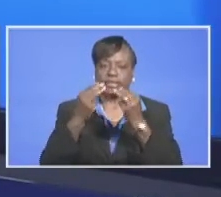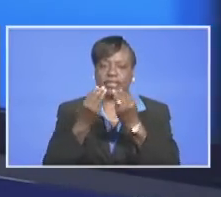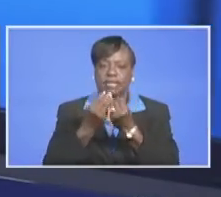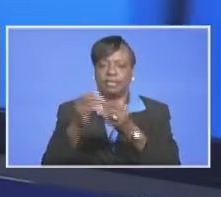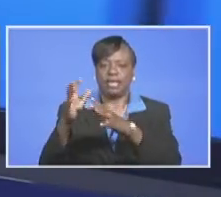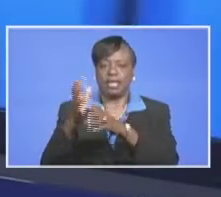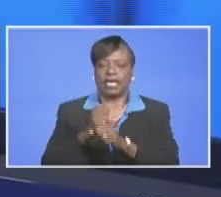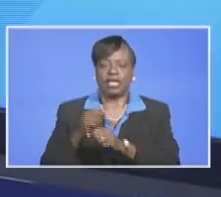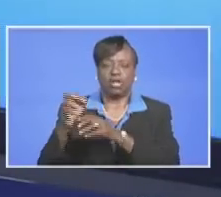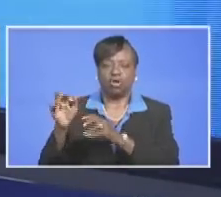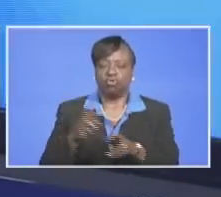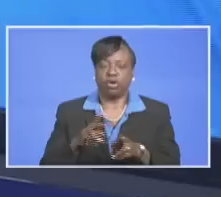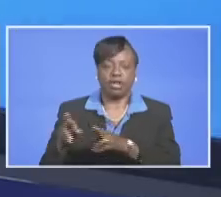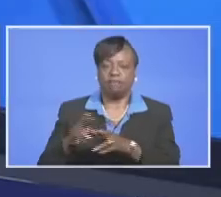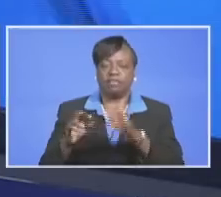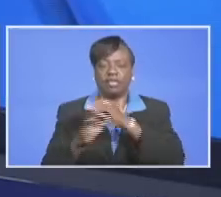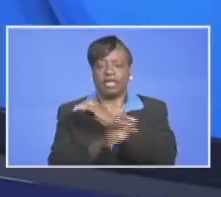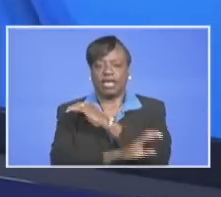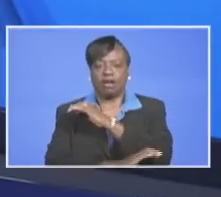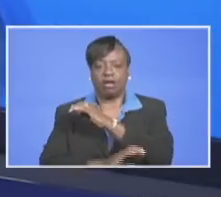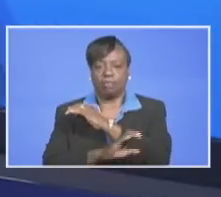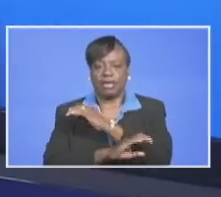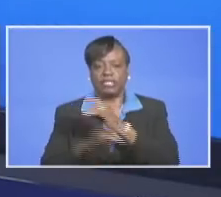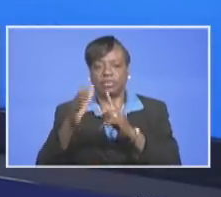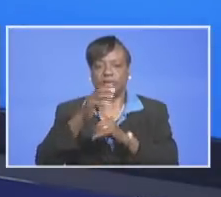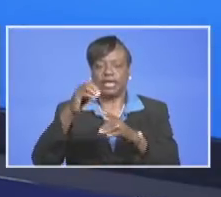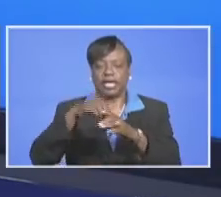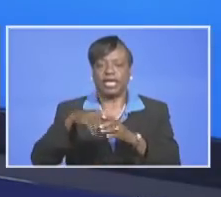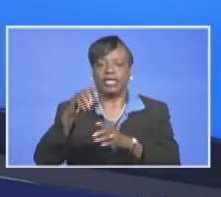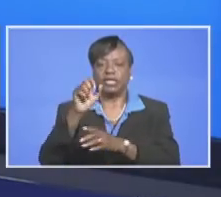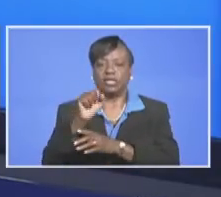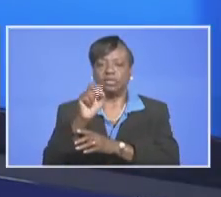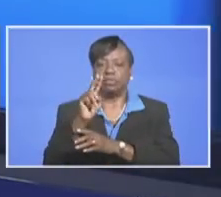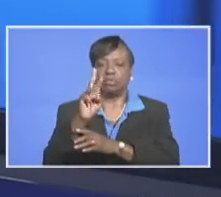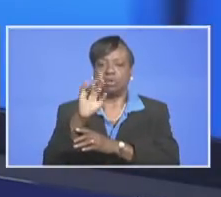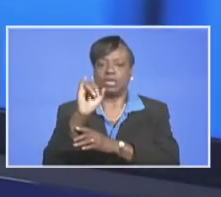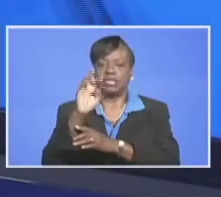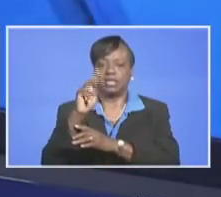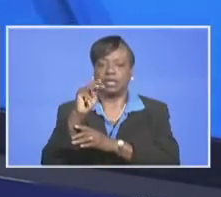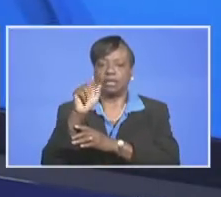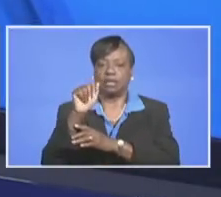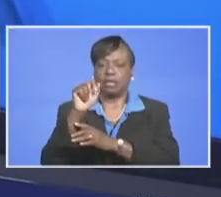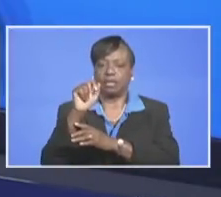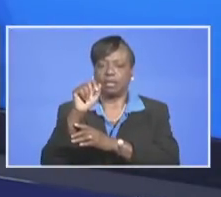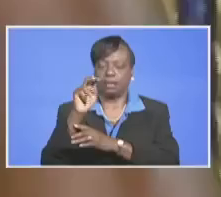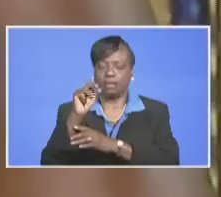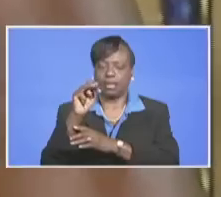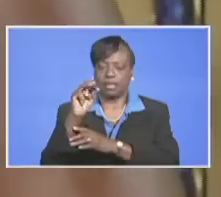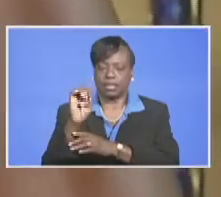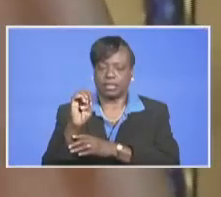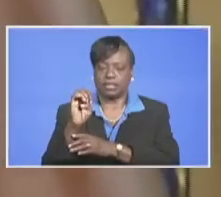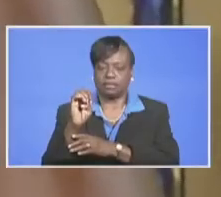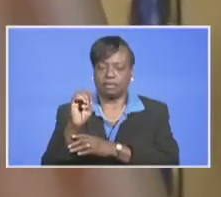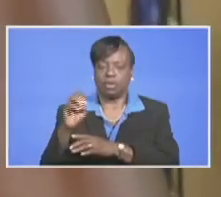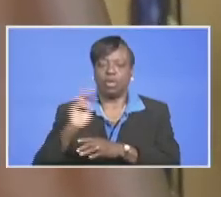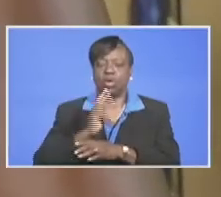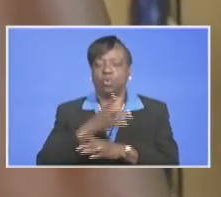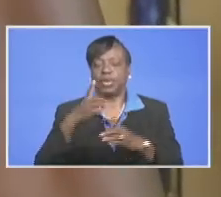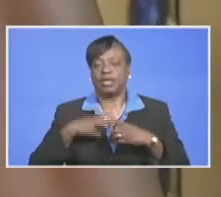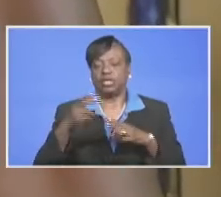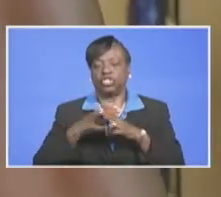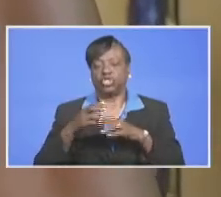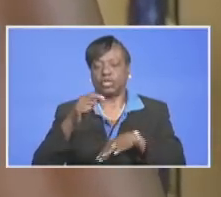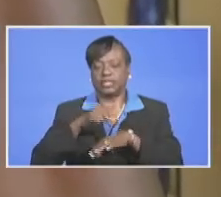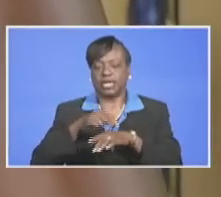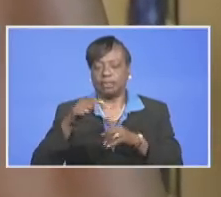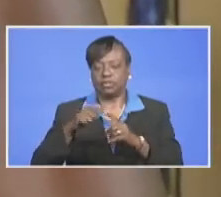in Suriname. They will be looking to improve on their sixth place finish from the last edition. We've had a really short time to